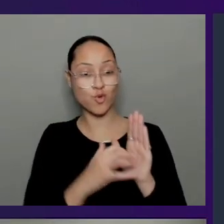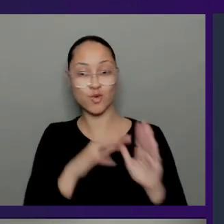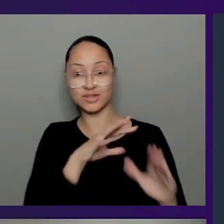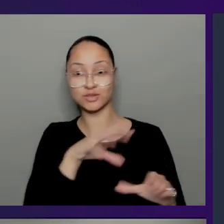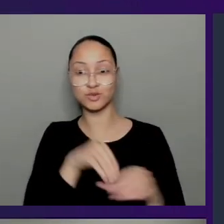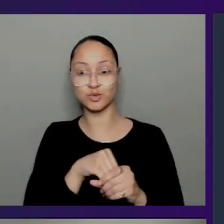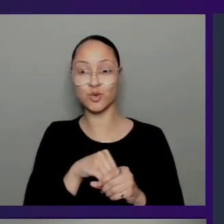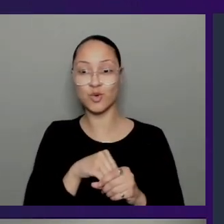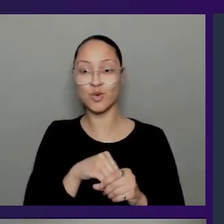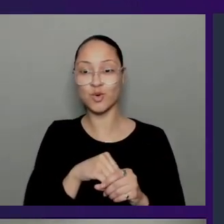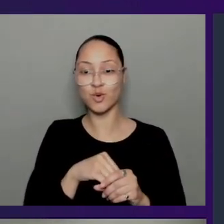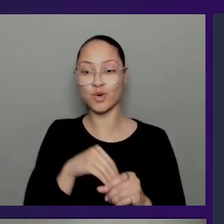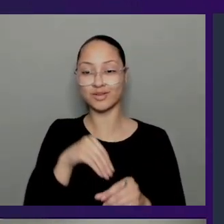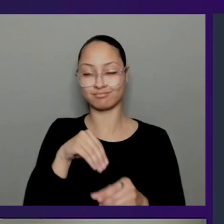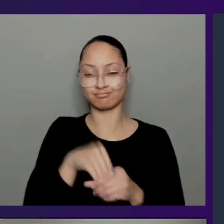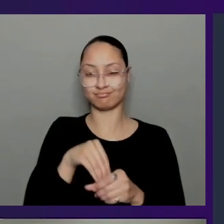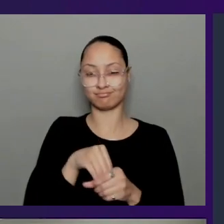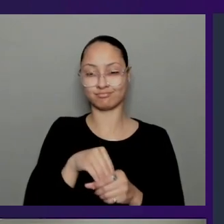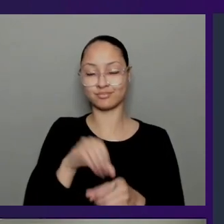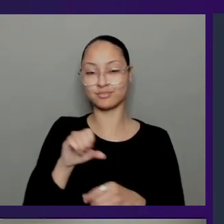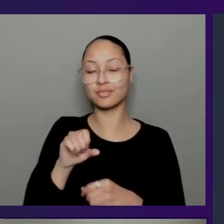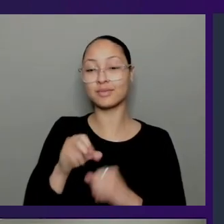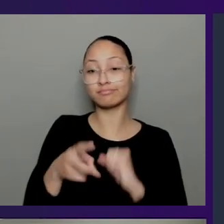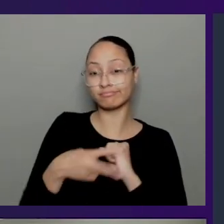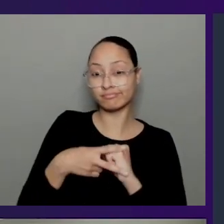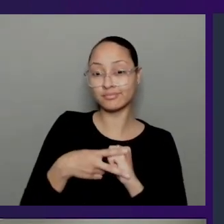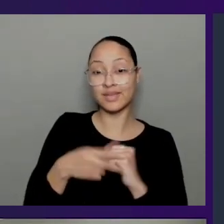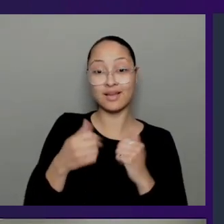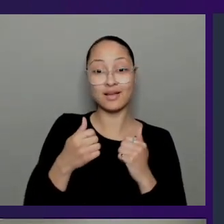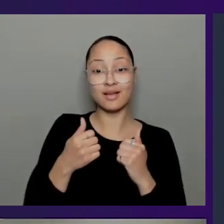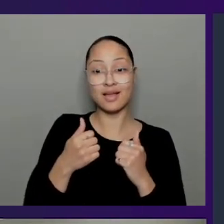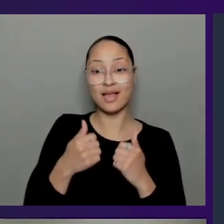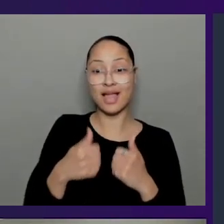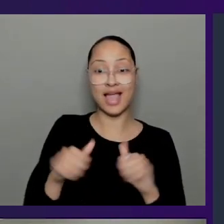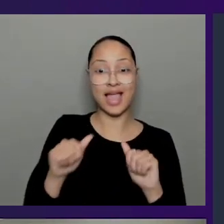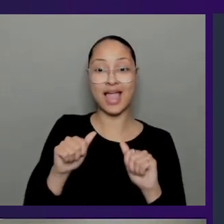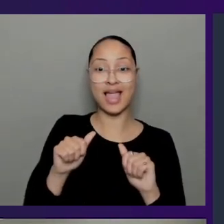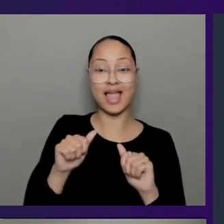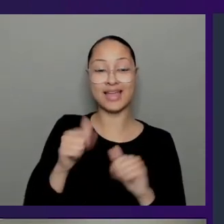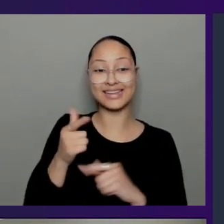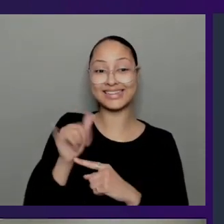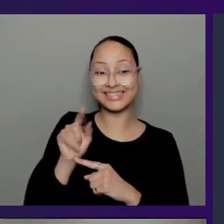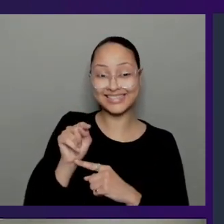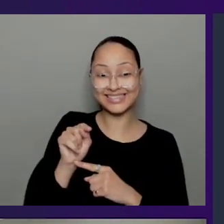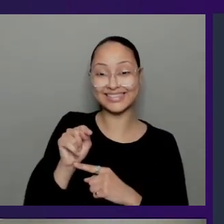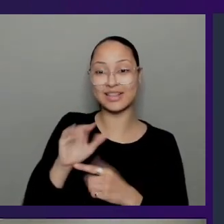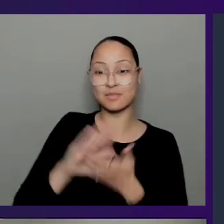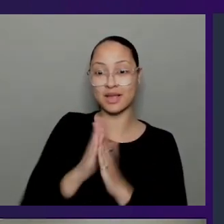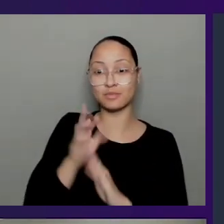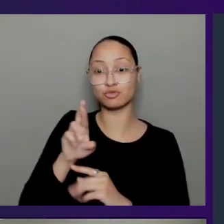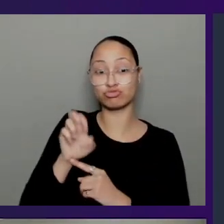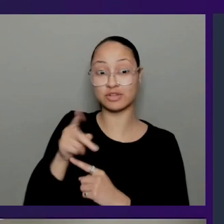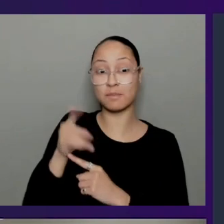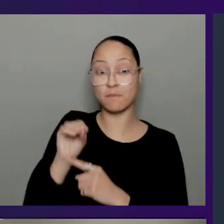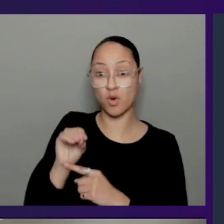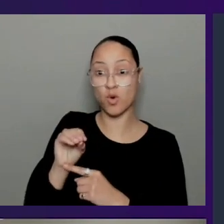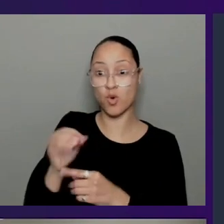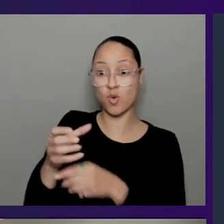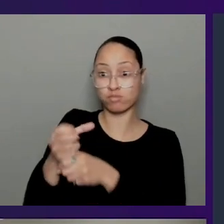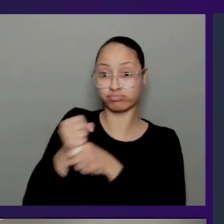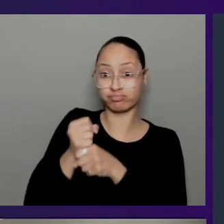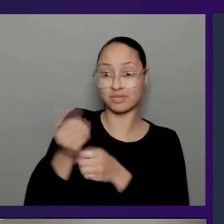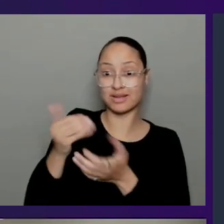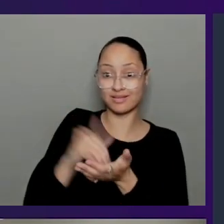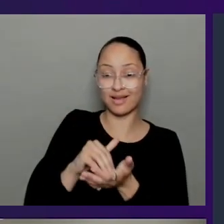And then every commit that you make to that Git repo results in a CI/CD process. That's continuous